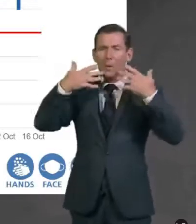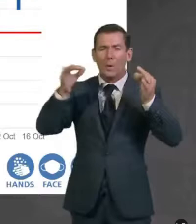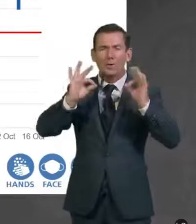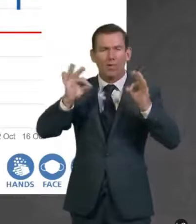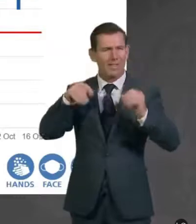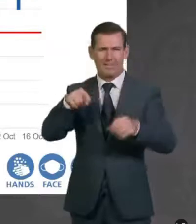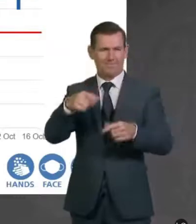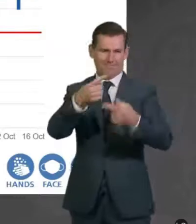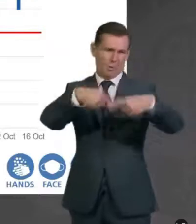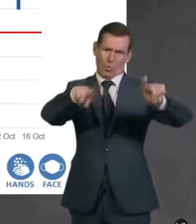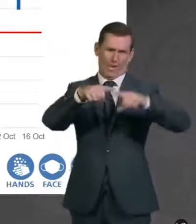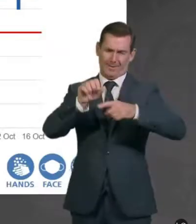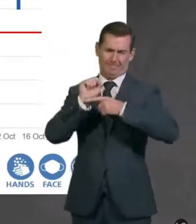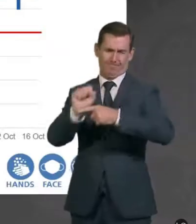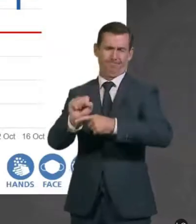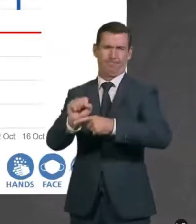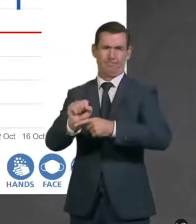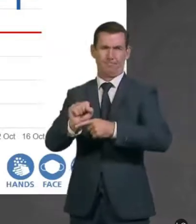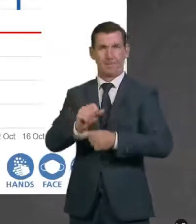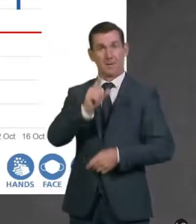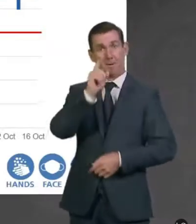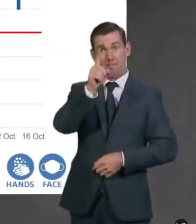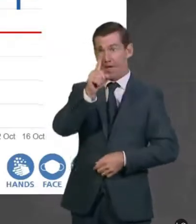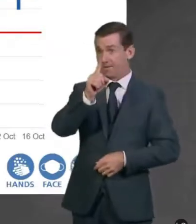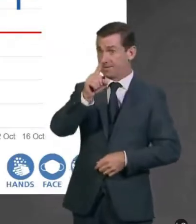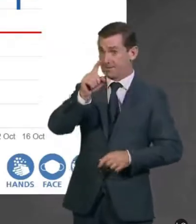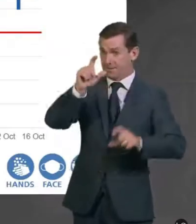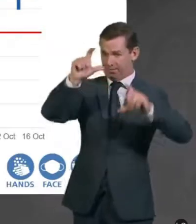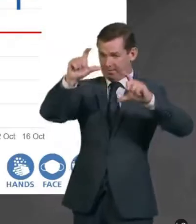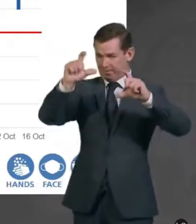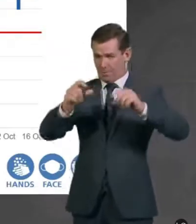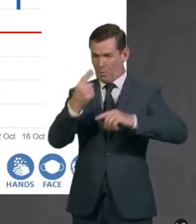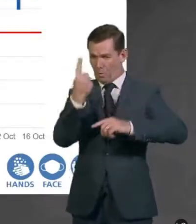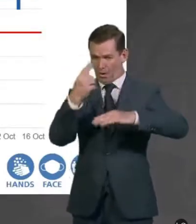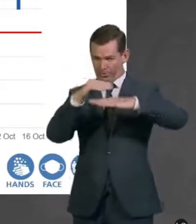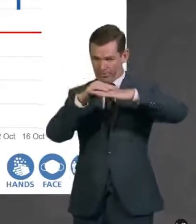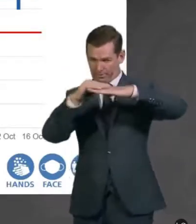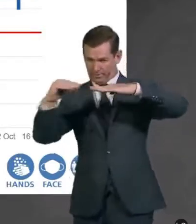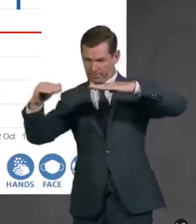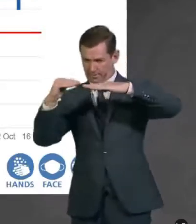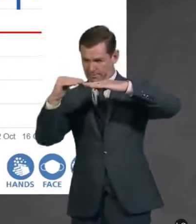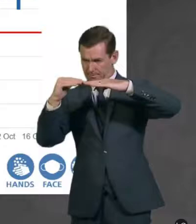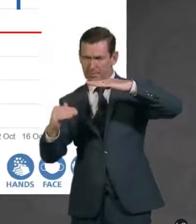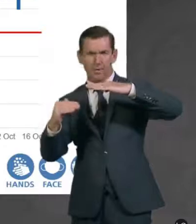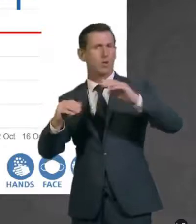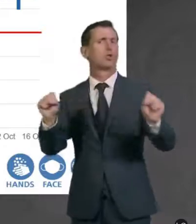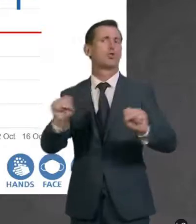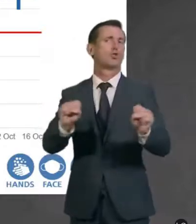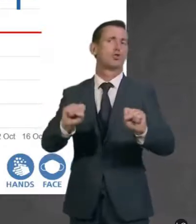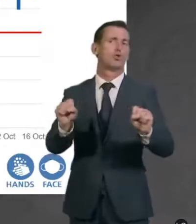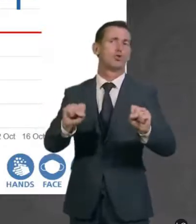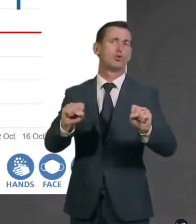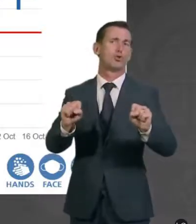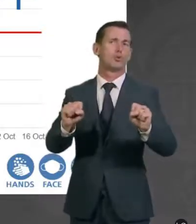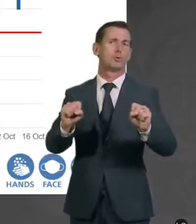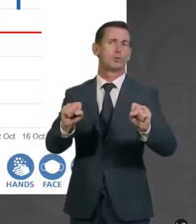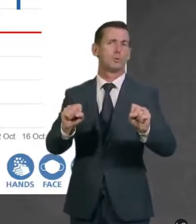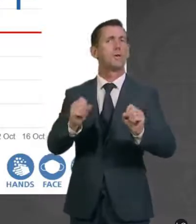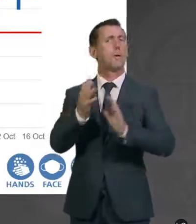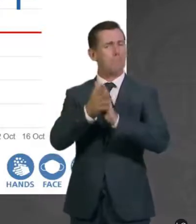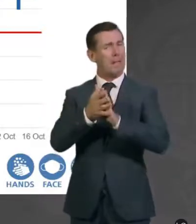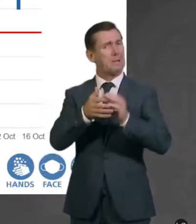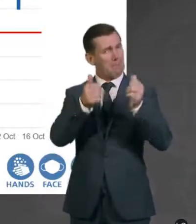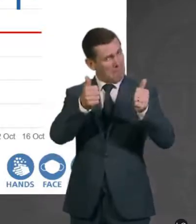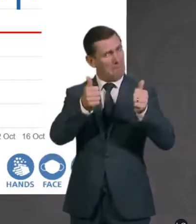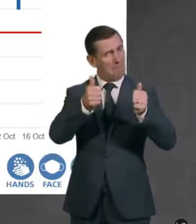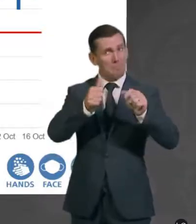we need to be, which is to get the R to 1 or below. So there's a bit more work to do to get it down to where it needs to